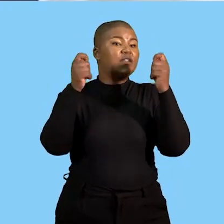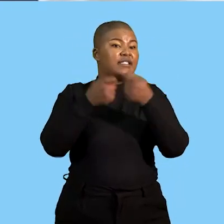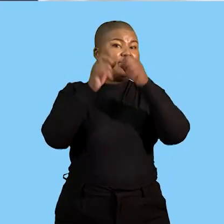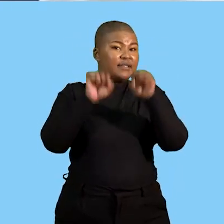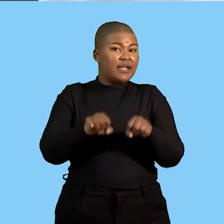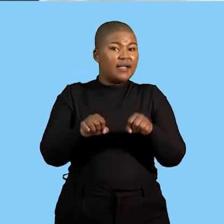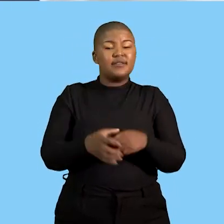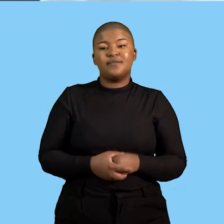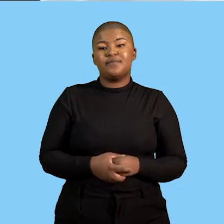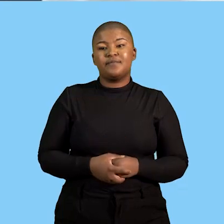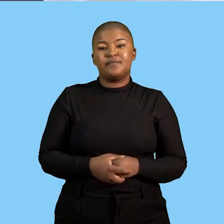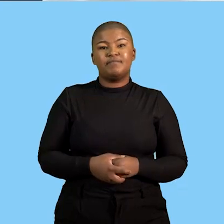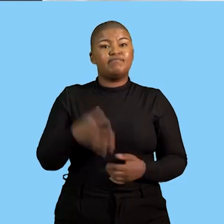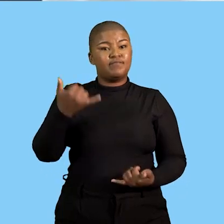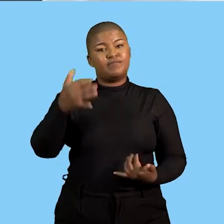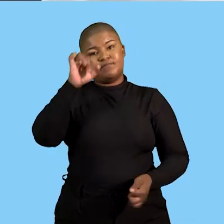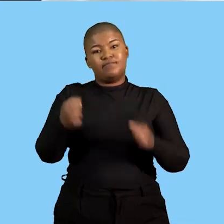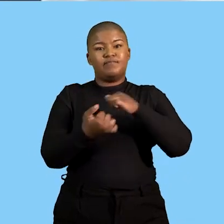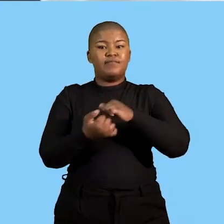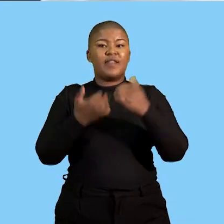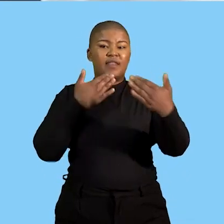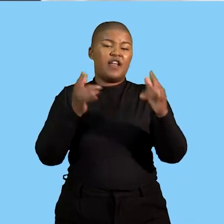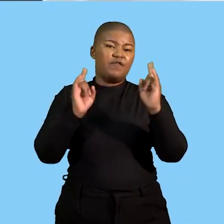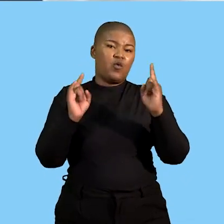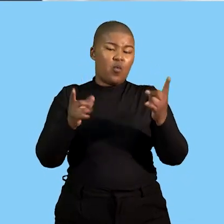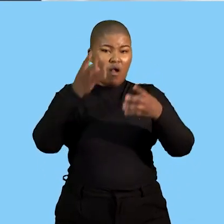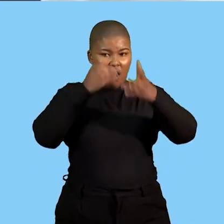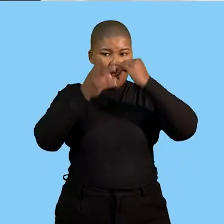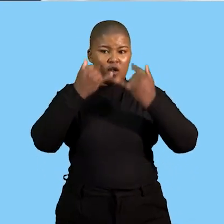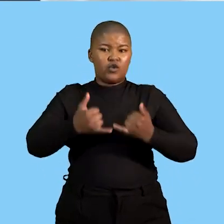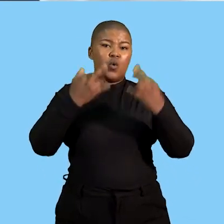So with that being said, thank you for watching our lesson.